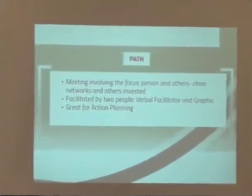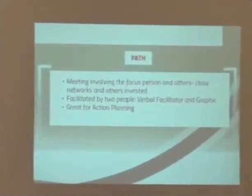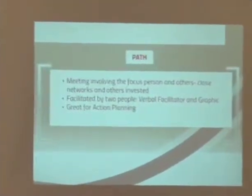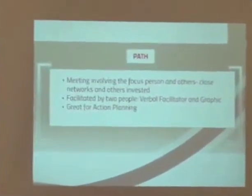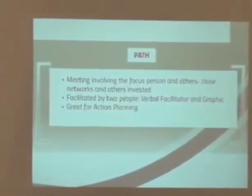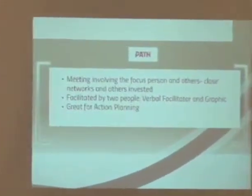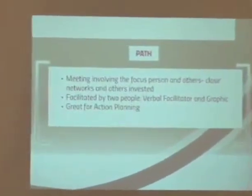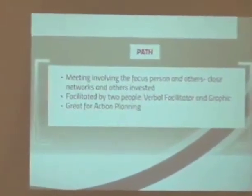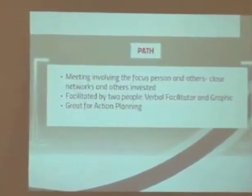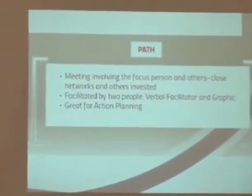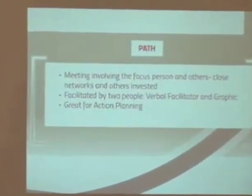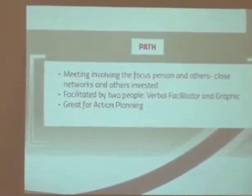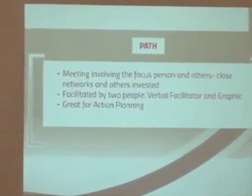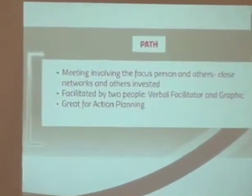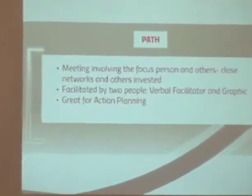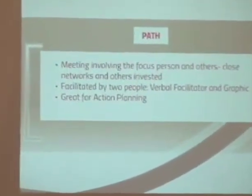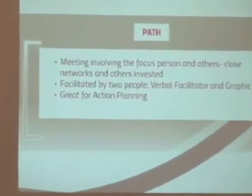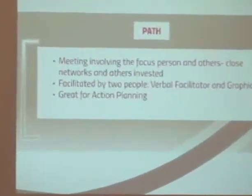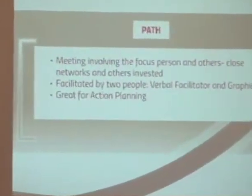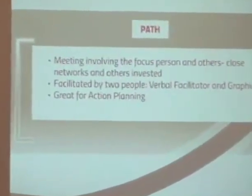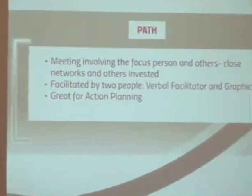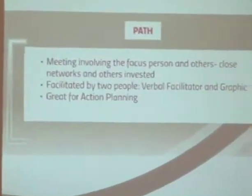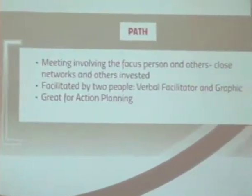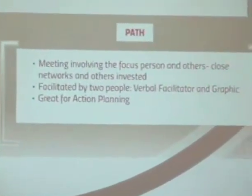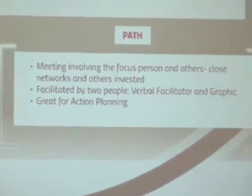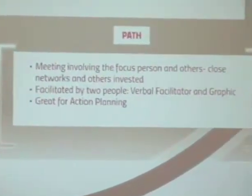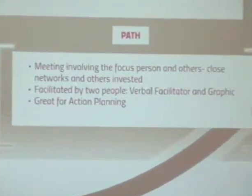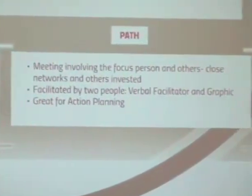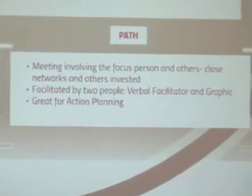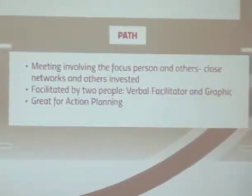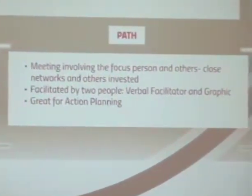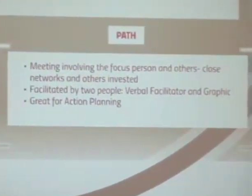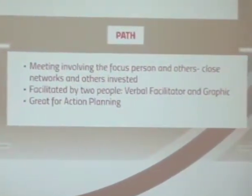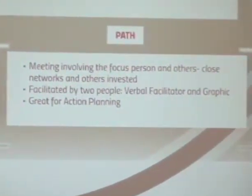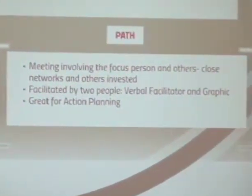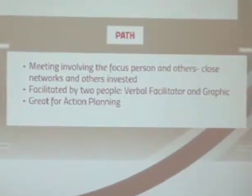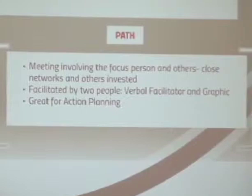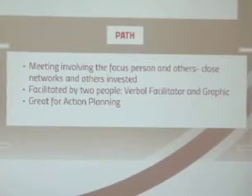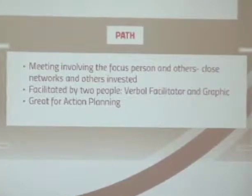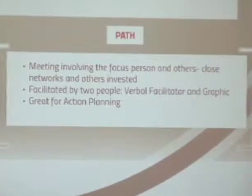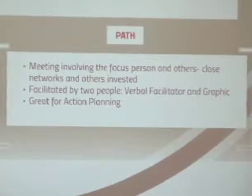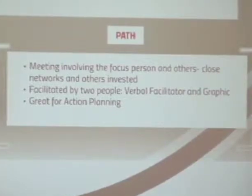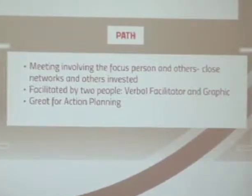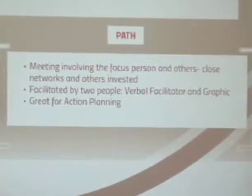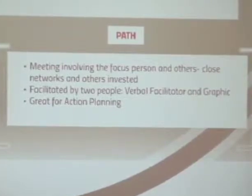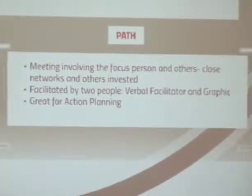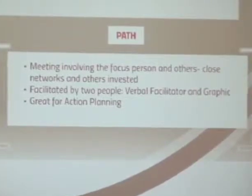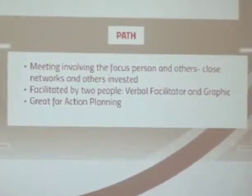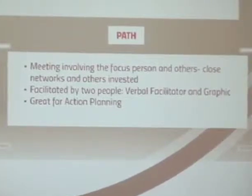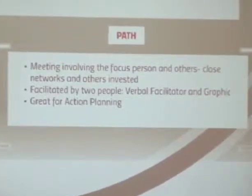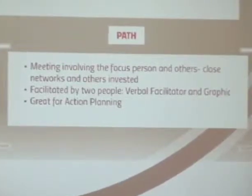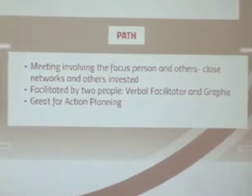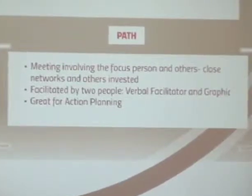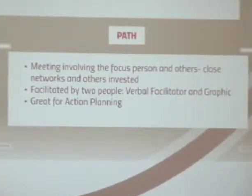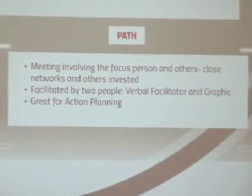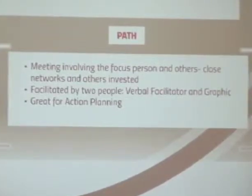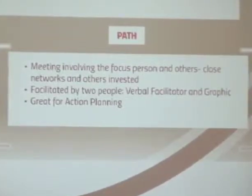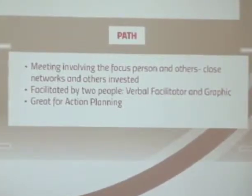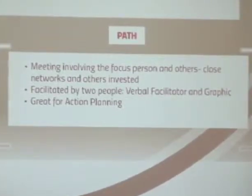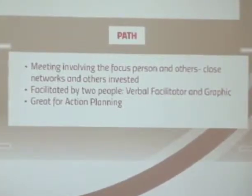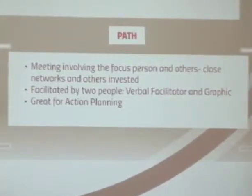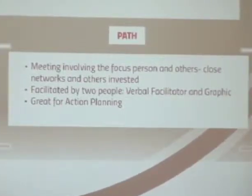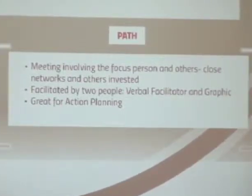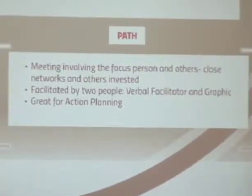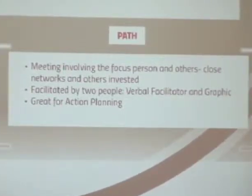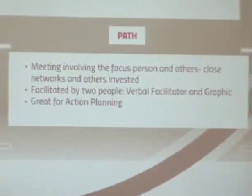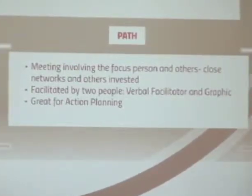Tomorrows with Hope. And it does essentially the same thing, but it starts off with the goal. It starts off with the dream. Where do you see that